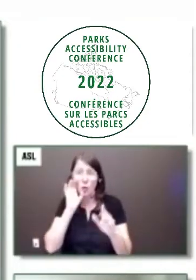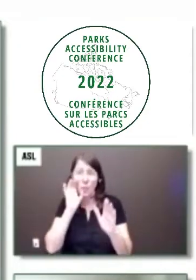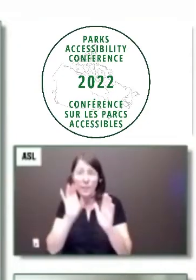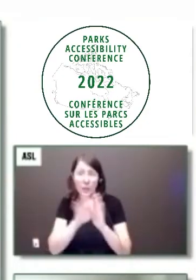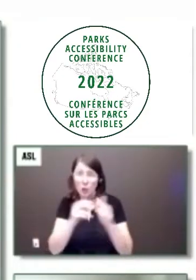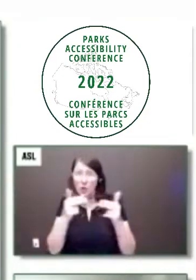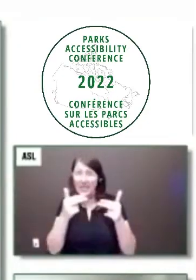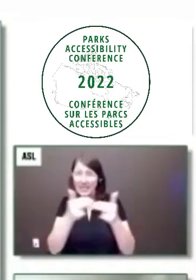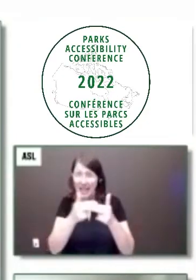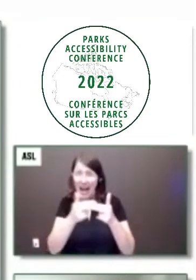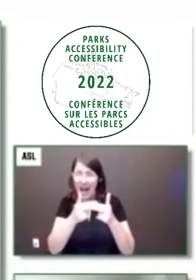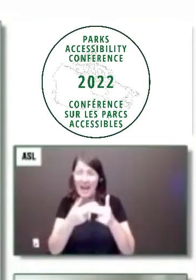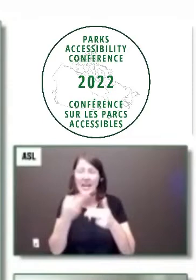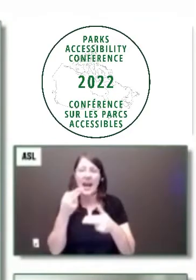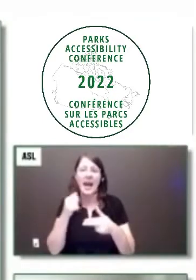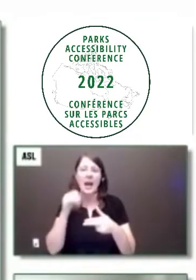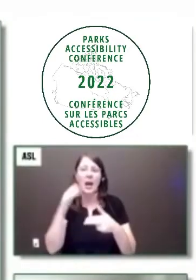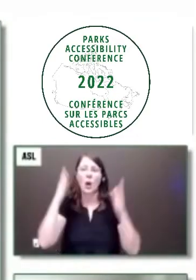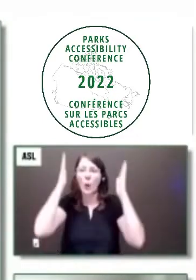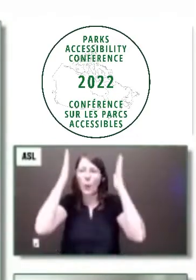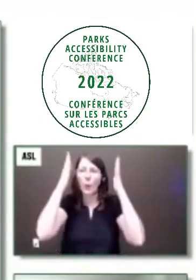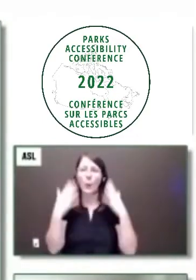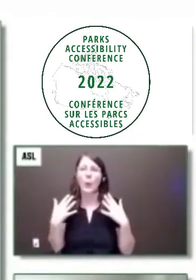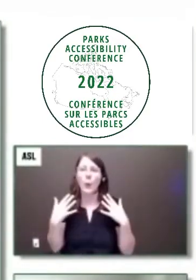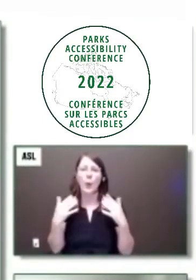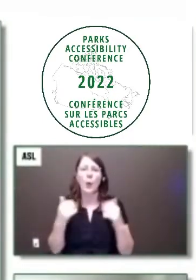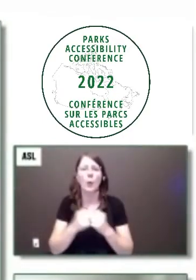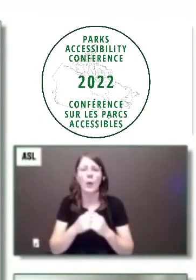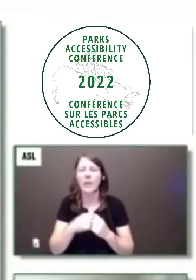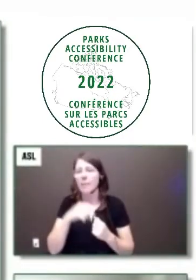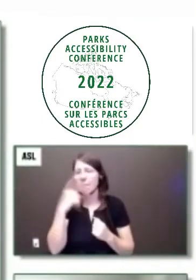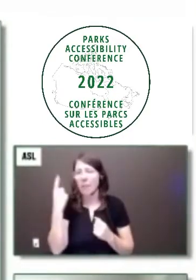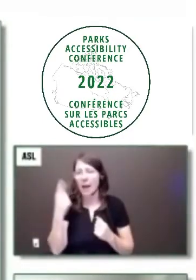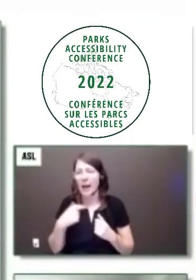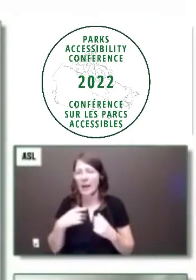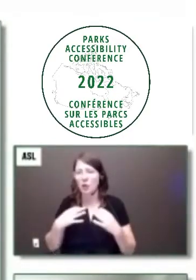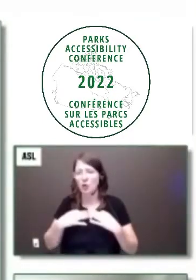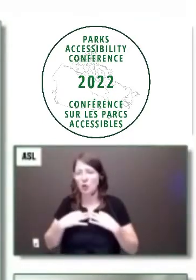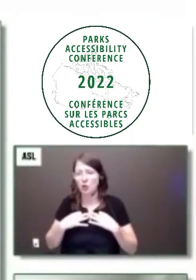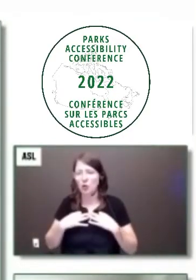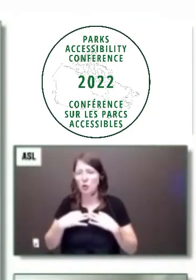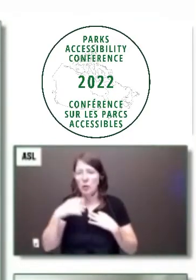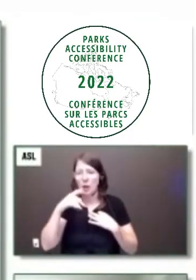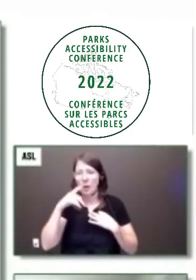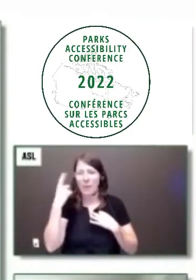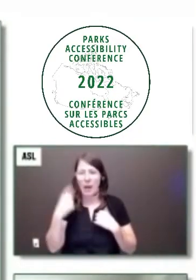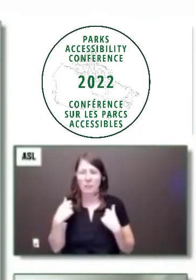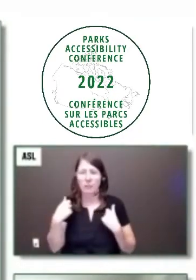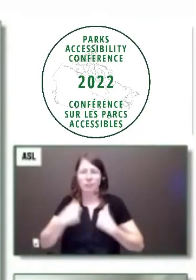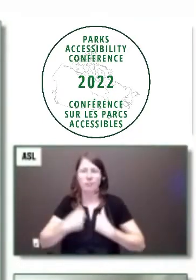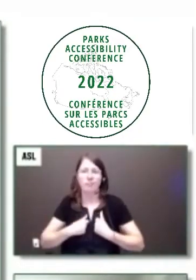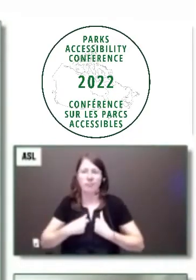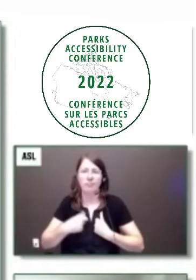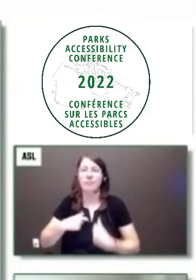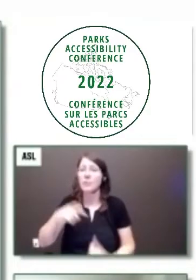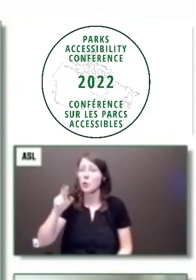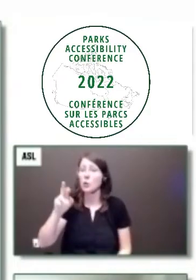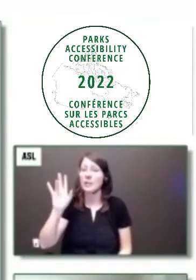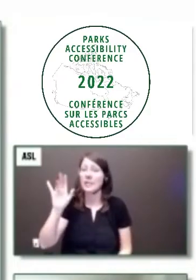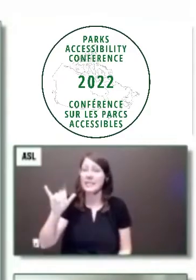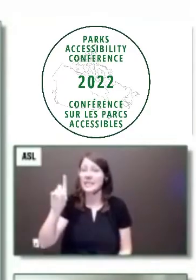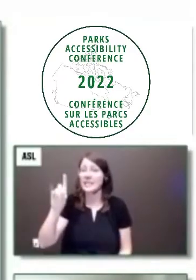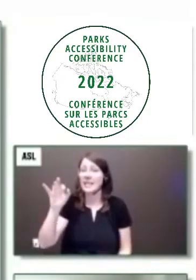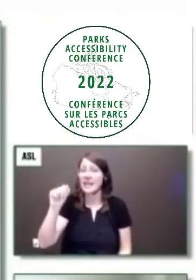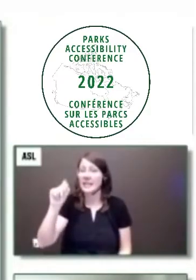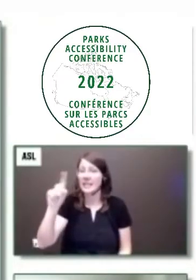black shirt with a black suit jacket. My name is Lucy Diaz. I am 15 years old, and I advocate for